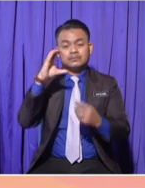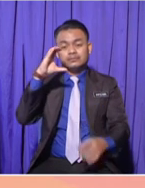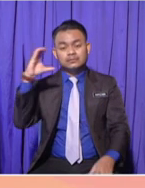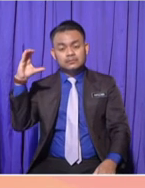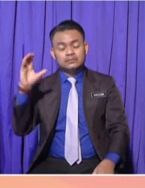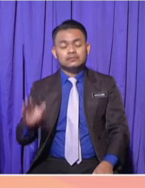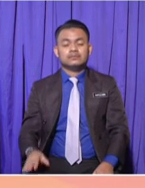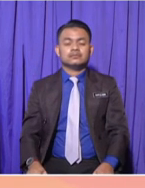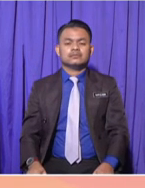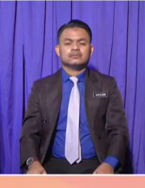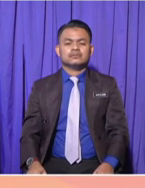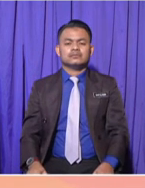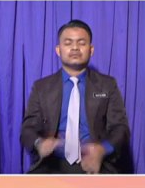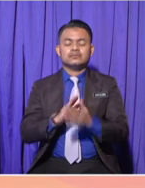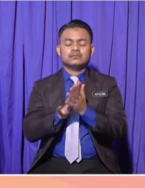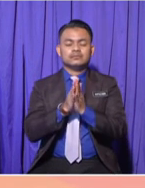numbers begin with